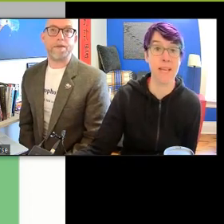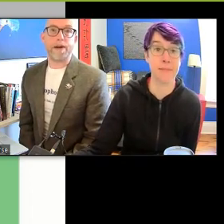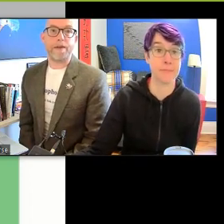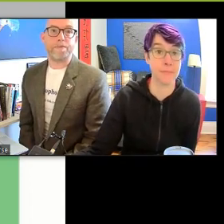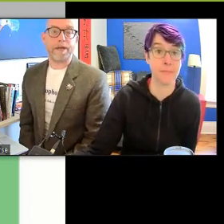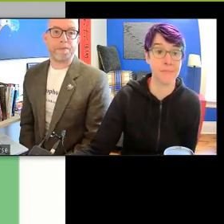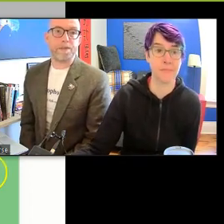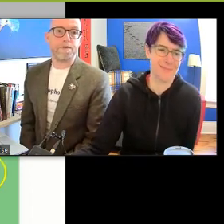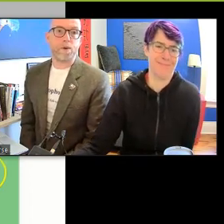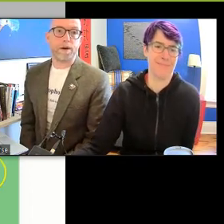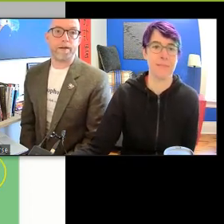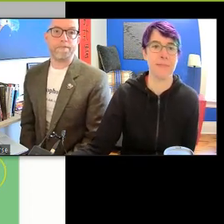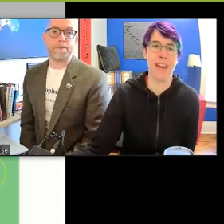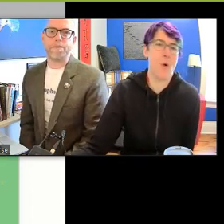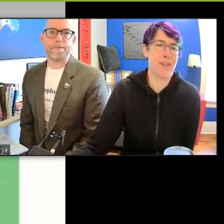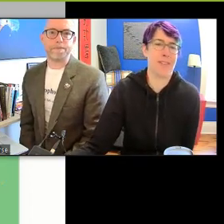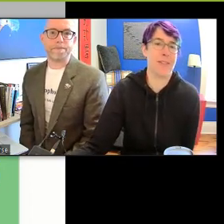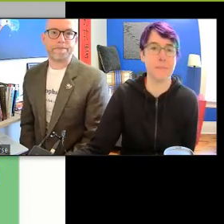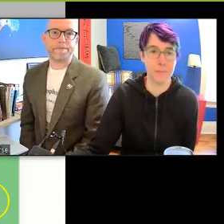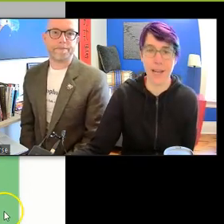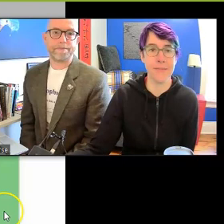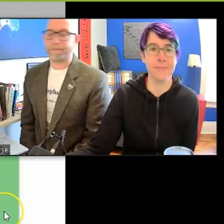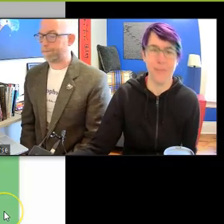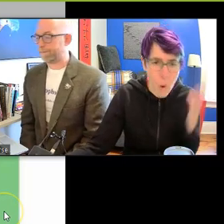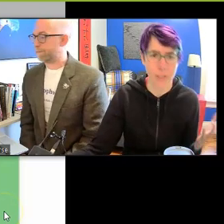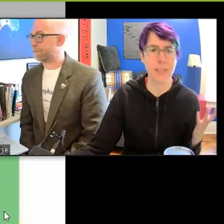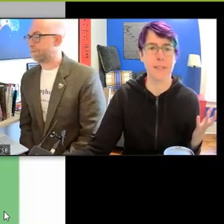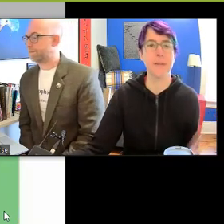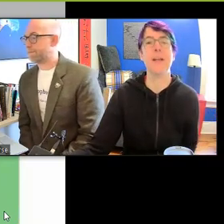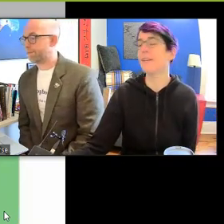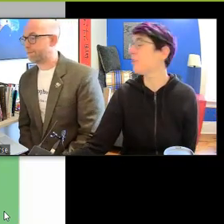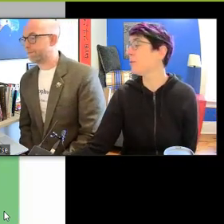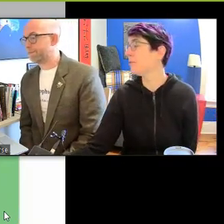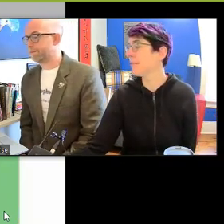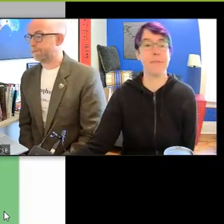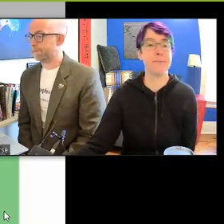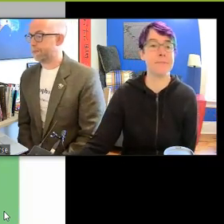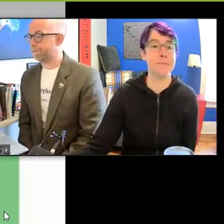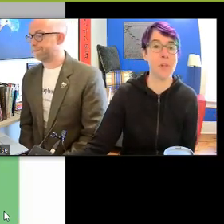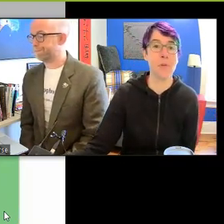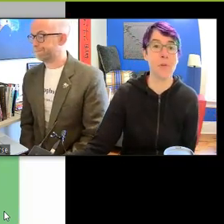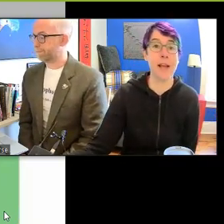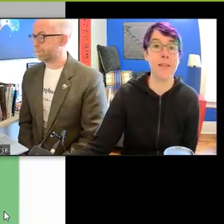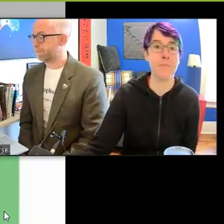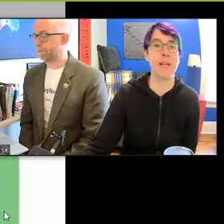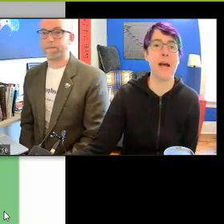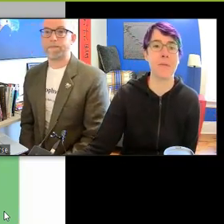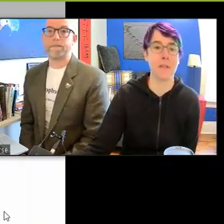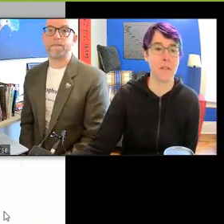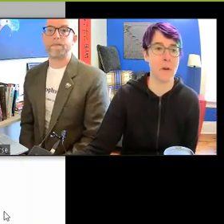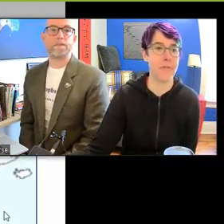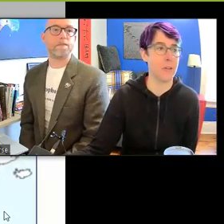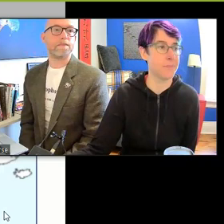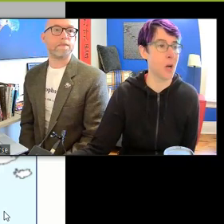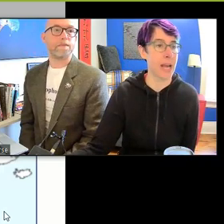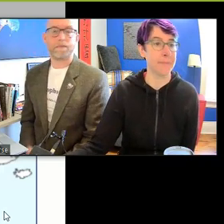species of giraffe, many species of orca. And of course, right? Of course. So, yeah. Yep. No surprise, but